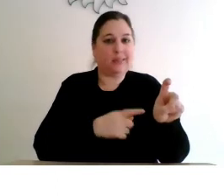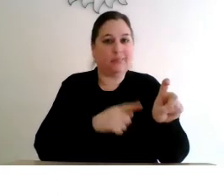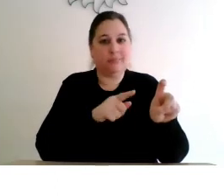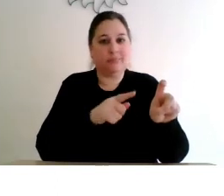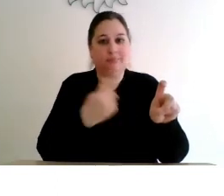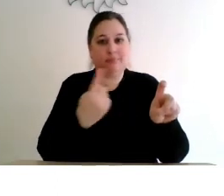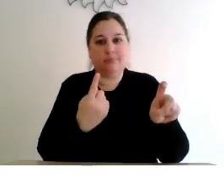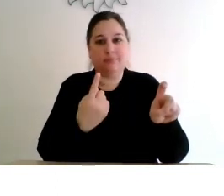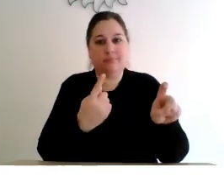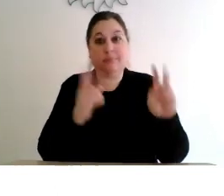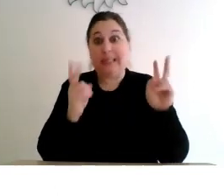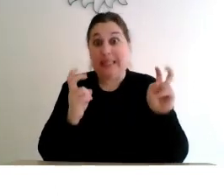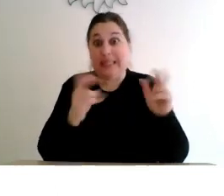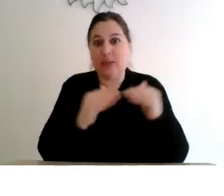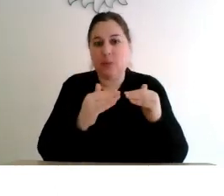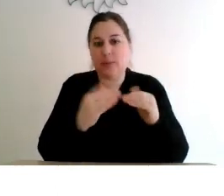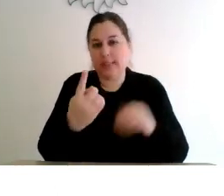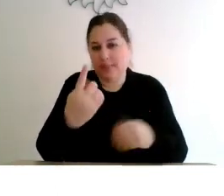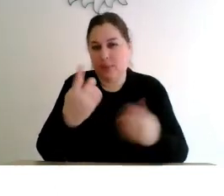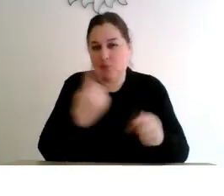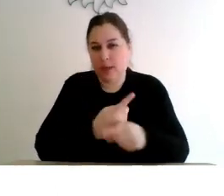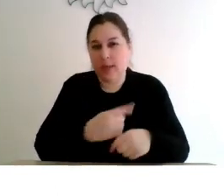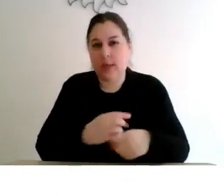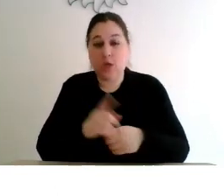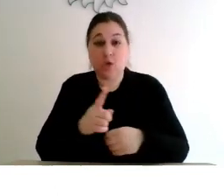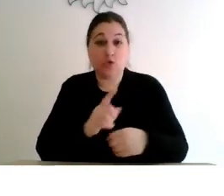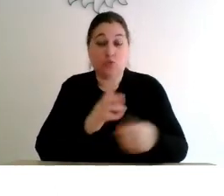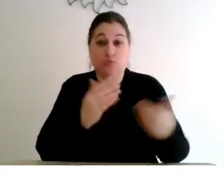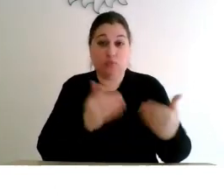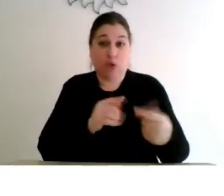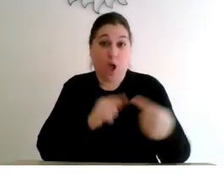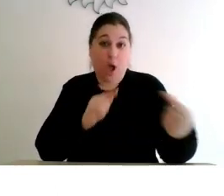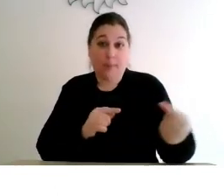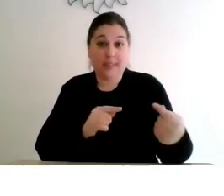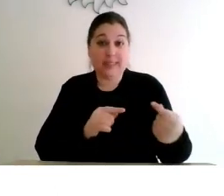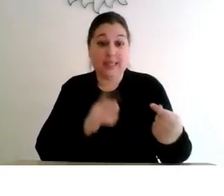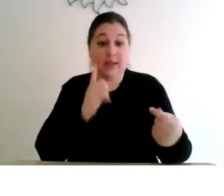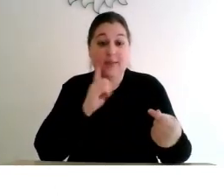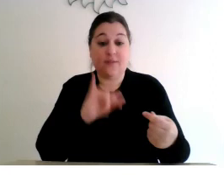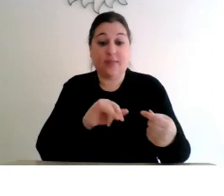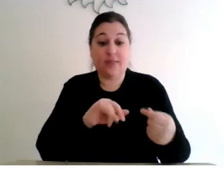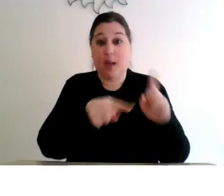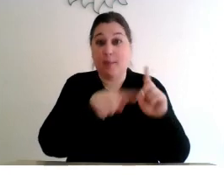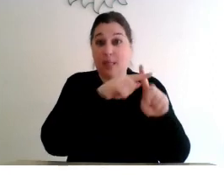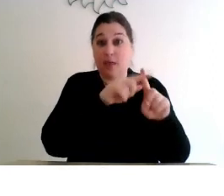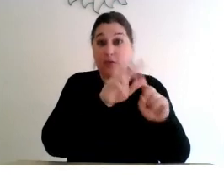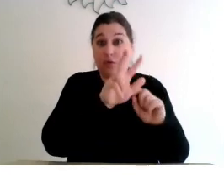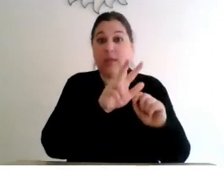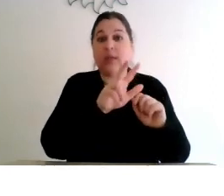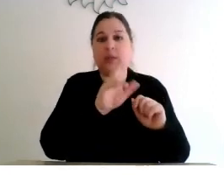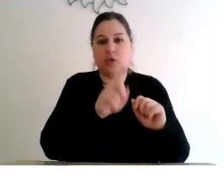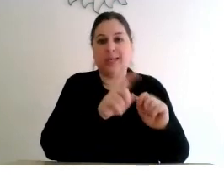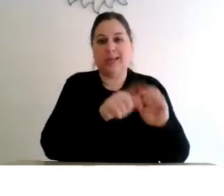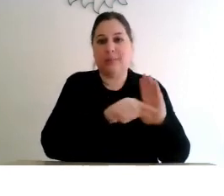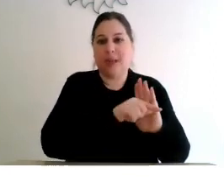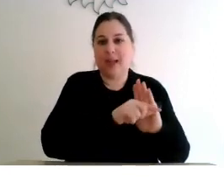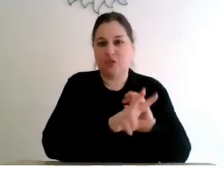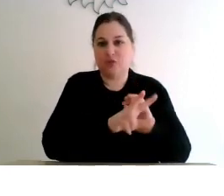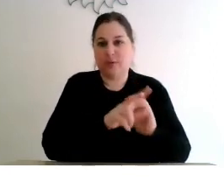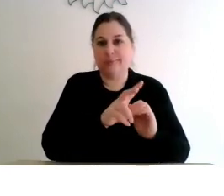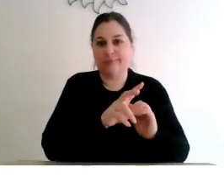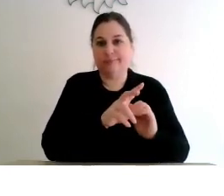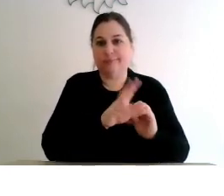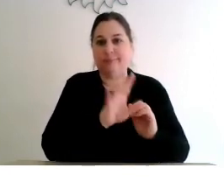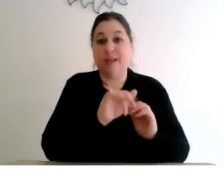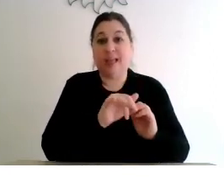is a plus 3. So I'm going to do the inverse, minus 3 on both sides. This creates 0 because it creates